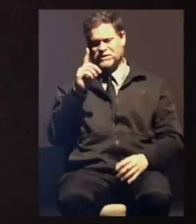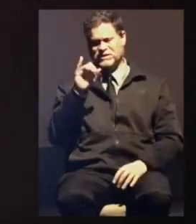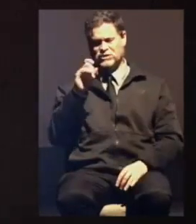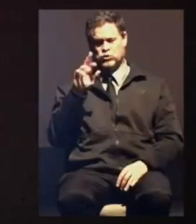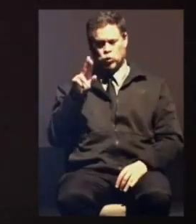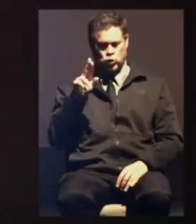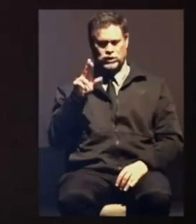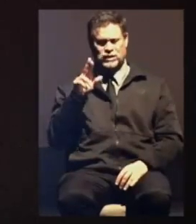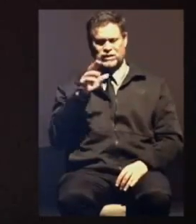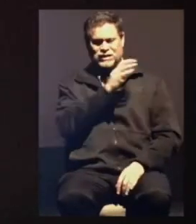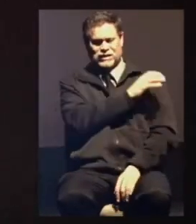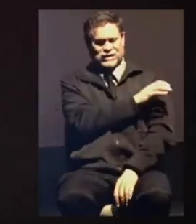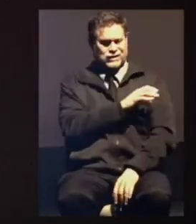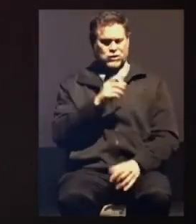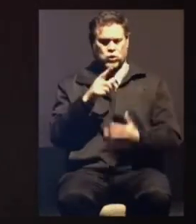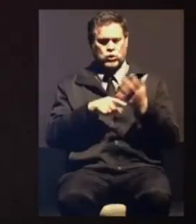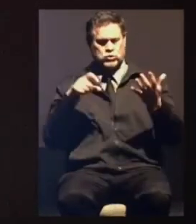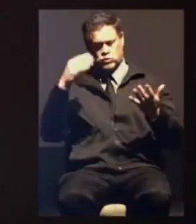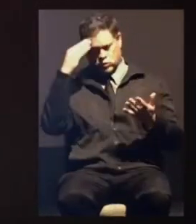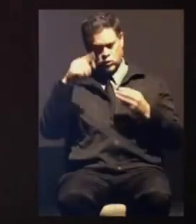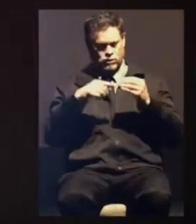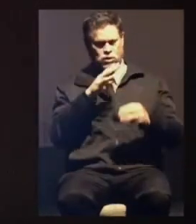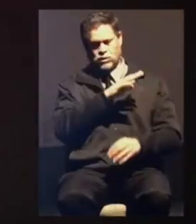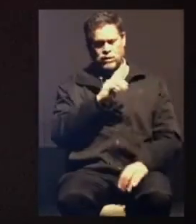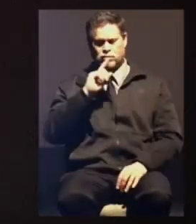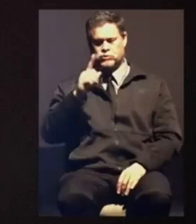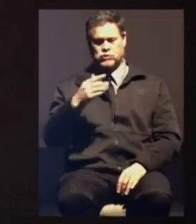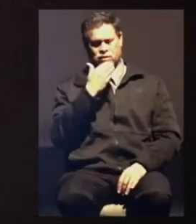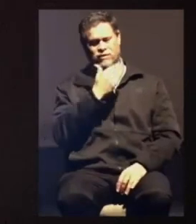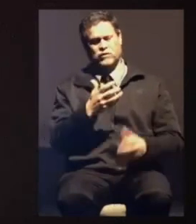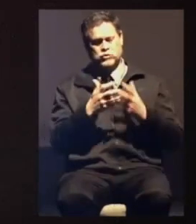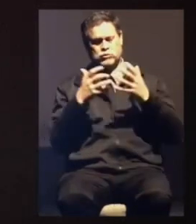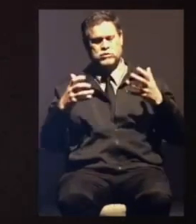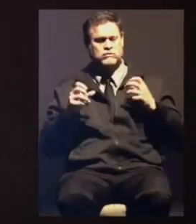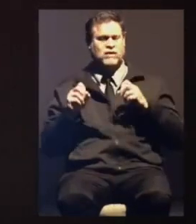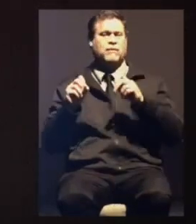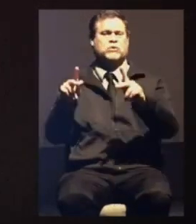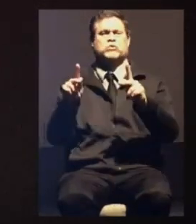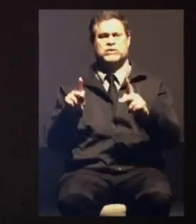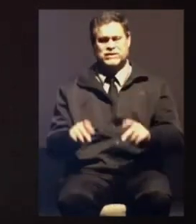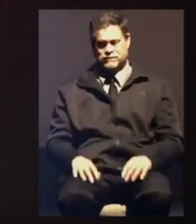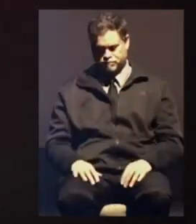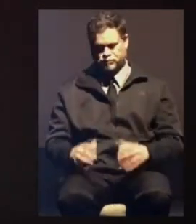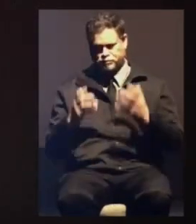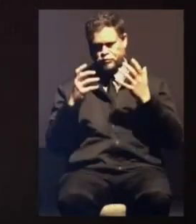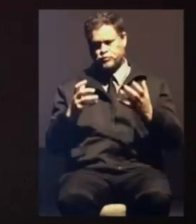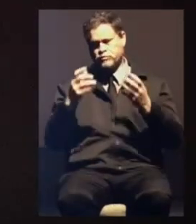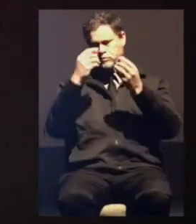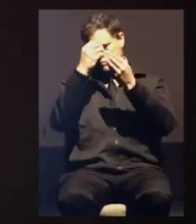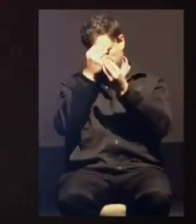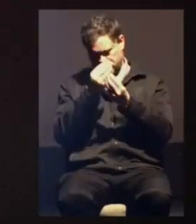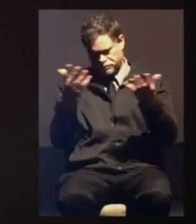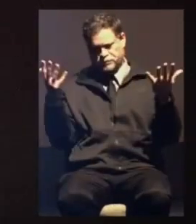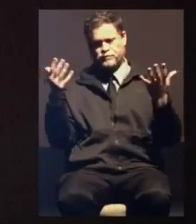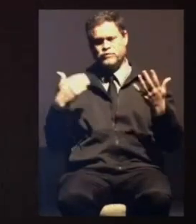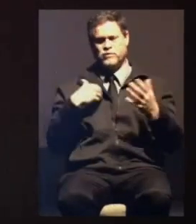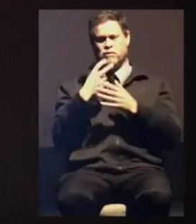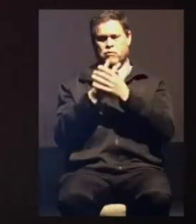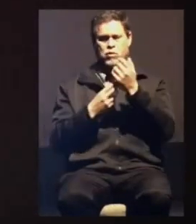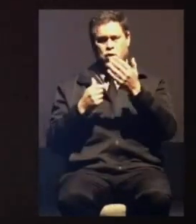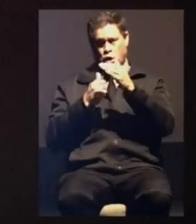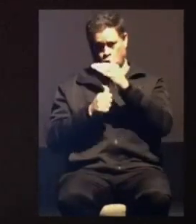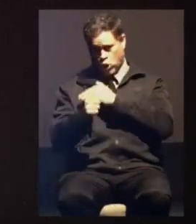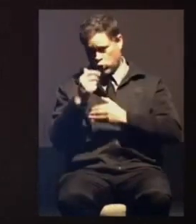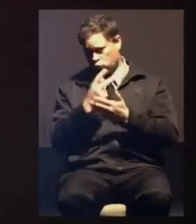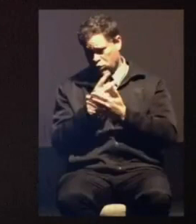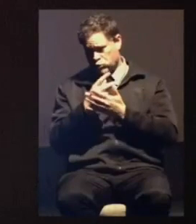clinic. Tell us what we should know about your work. Absolutely. Thank you so much for the opportunity. I want to just tell you that we have both an